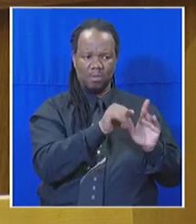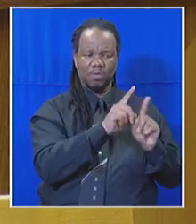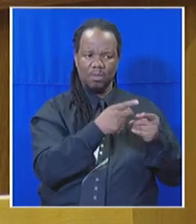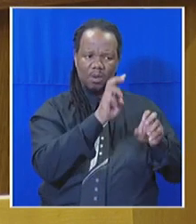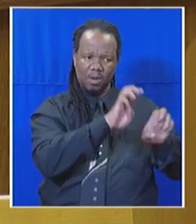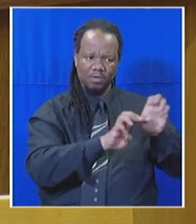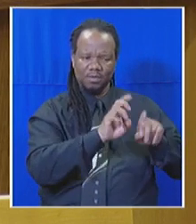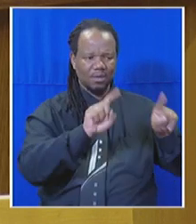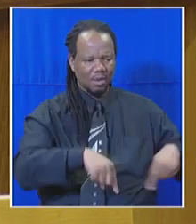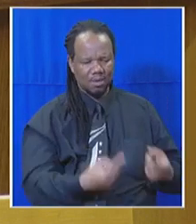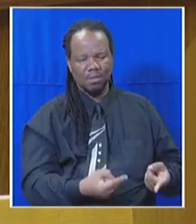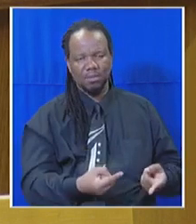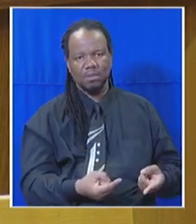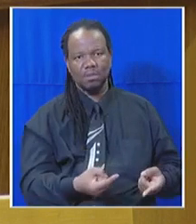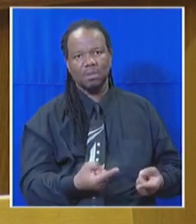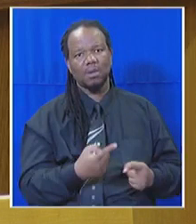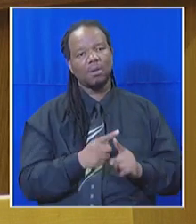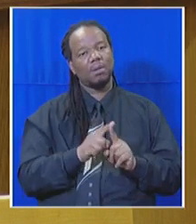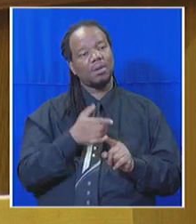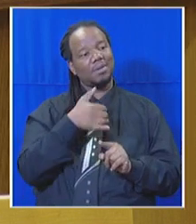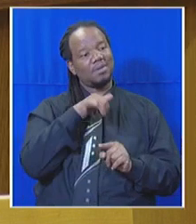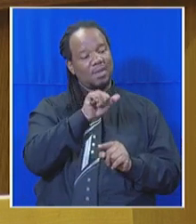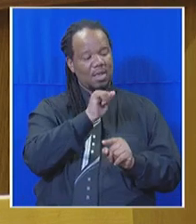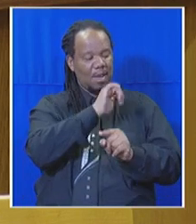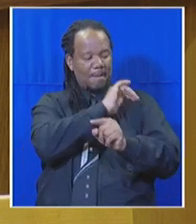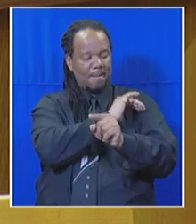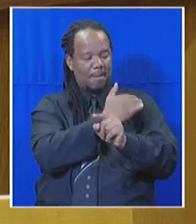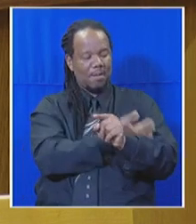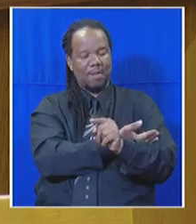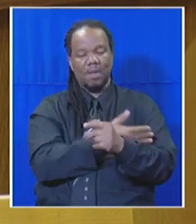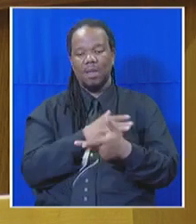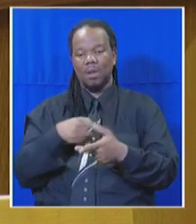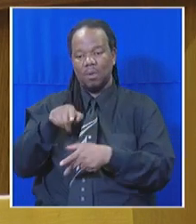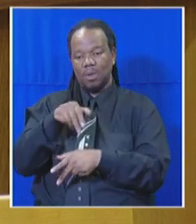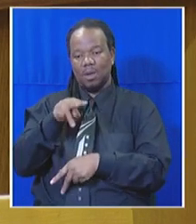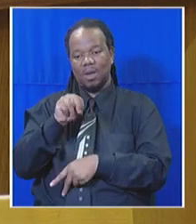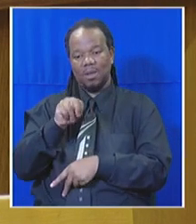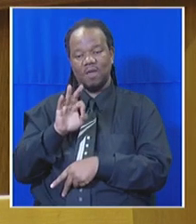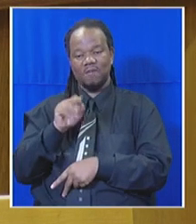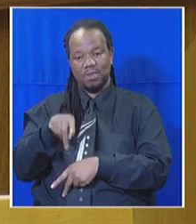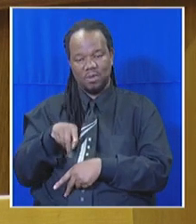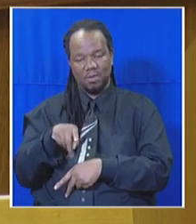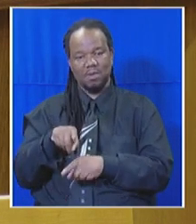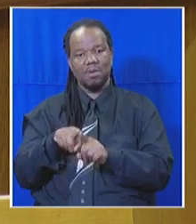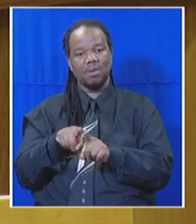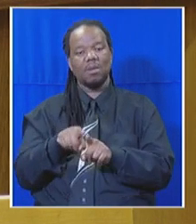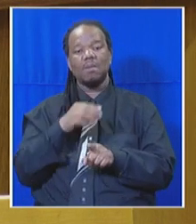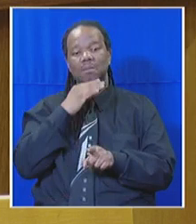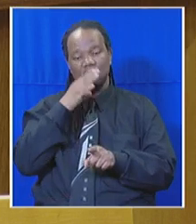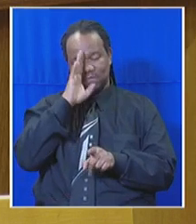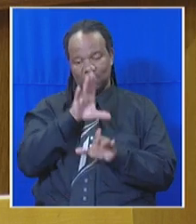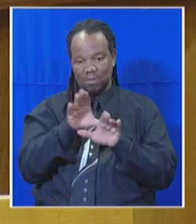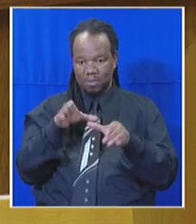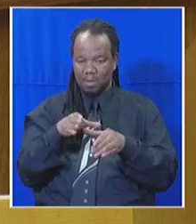are two core aspects of the mandate given to the department. The NFP also firmly supports the recommendation of the Portfolio Committee that all senior